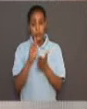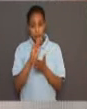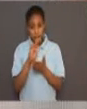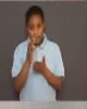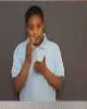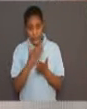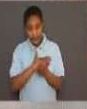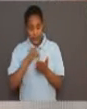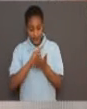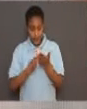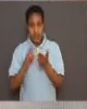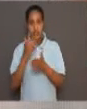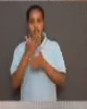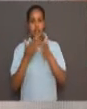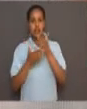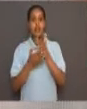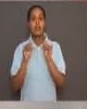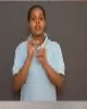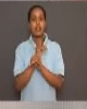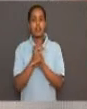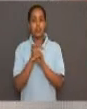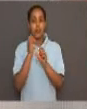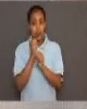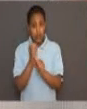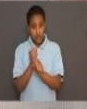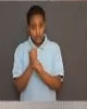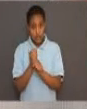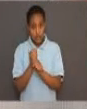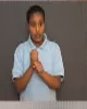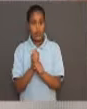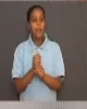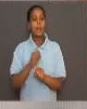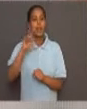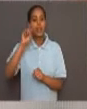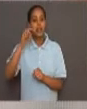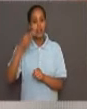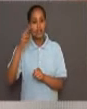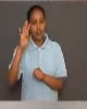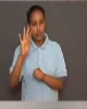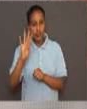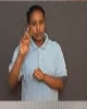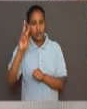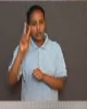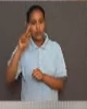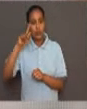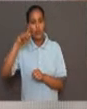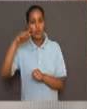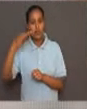the steps for the industrial production of diammonium